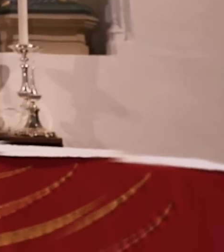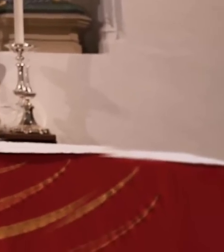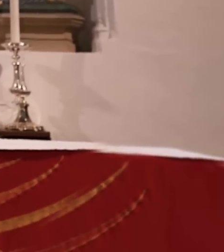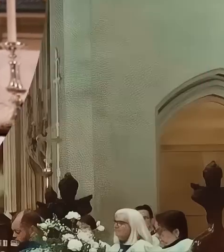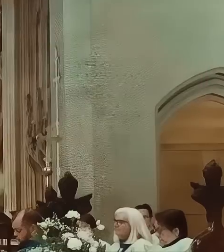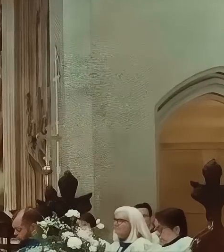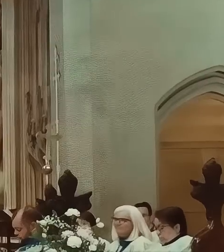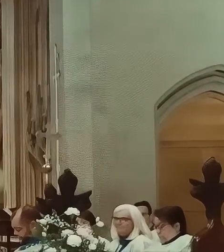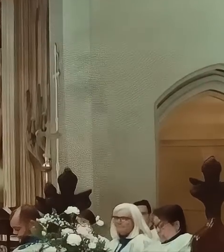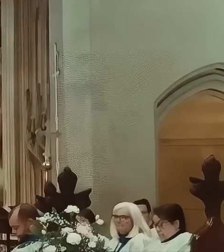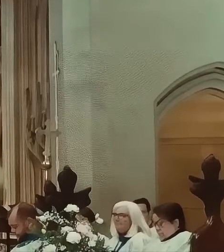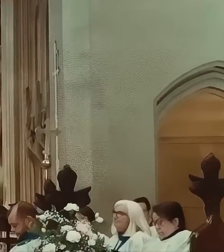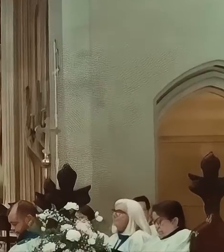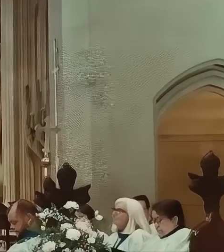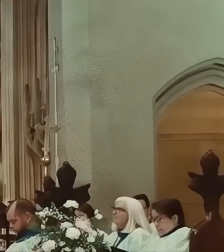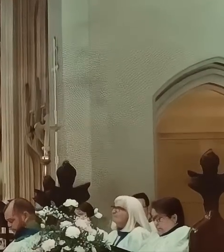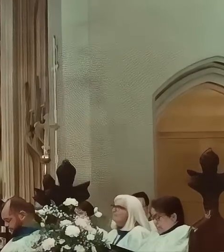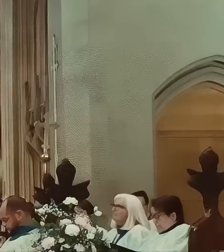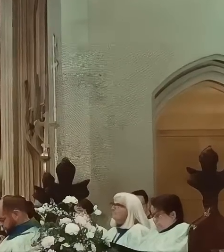Amen.